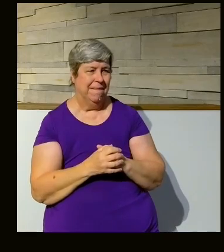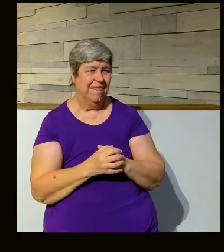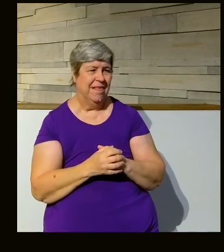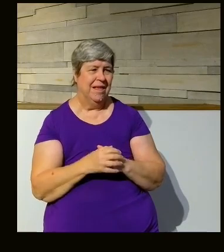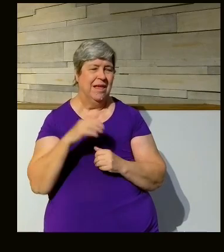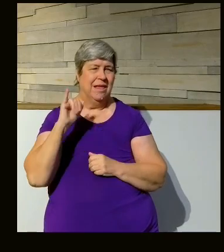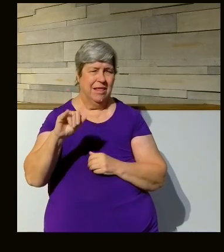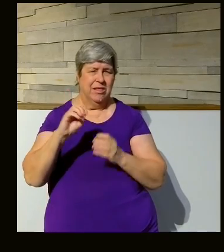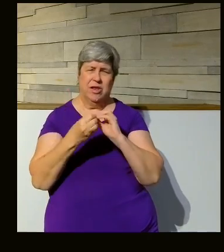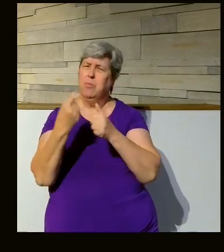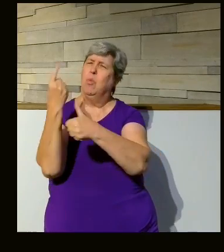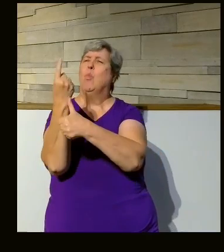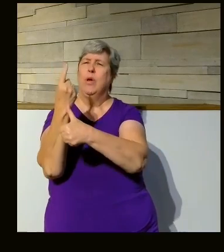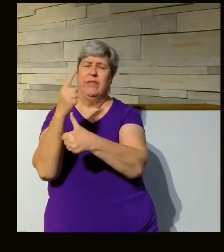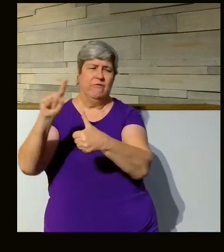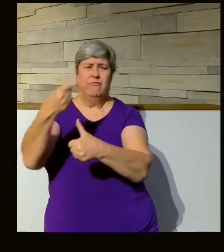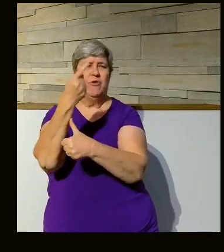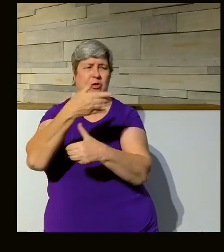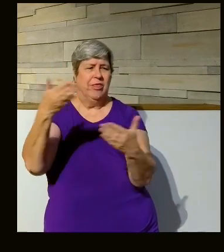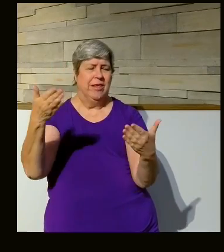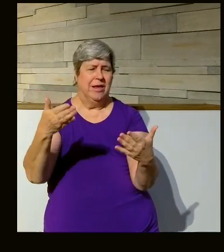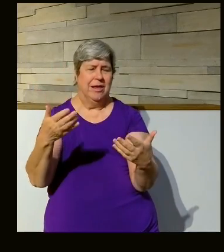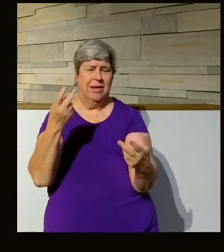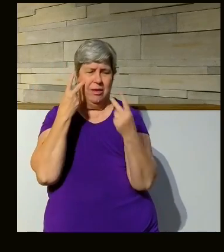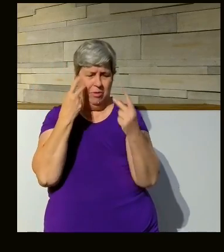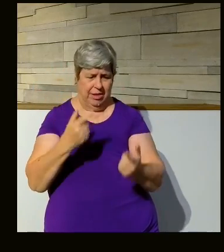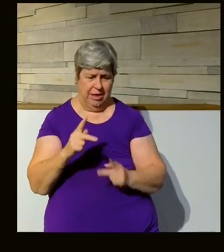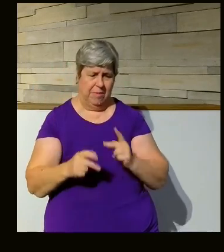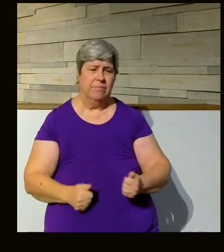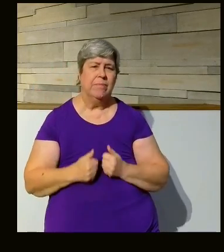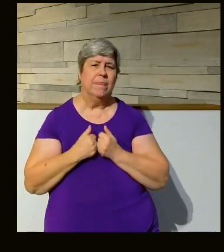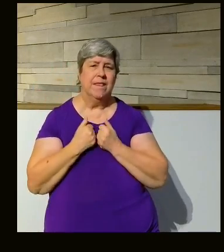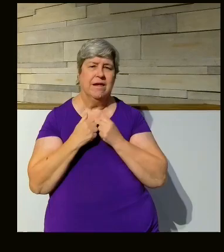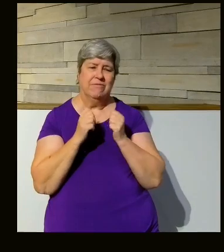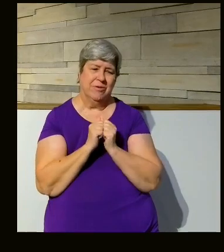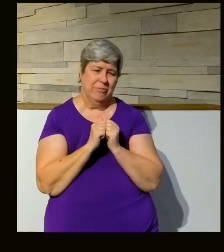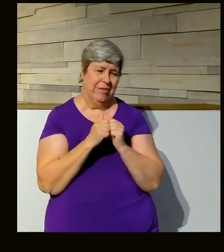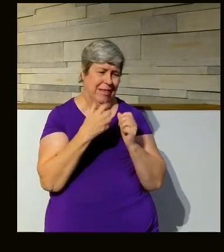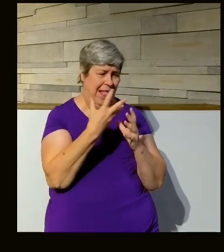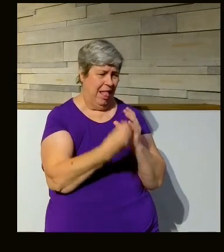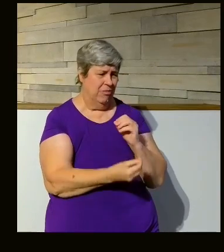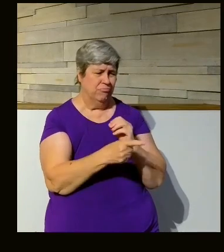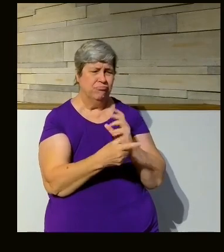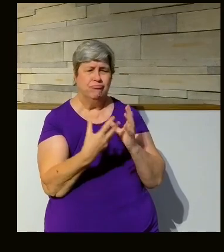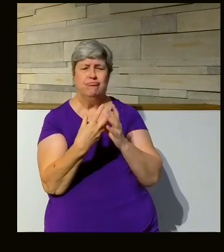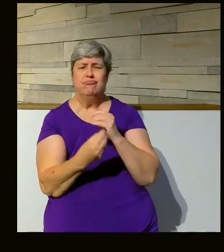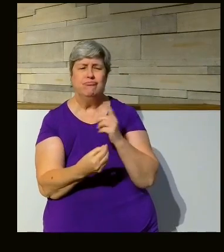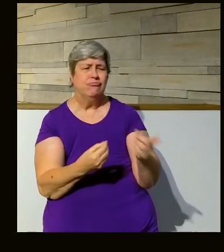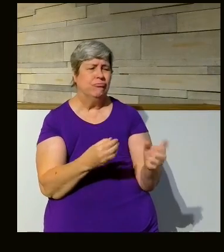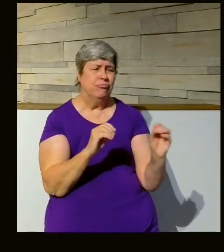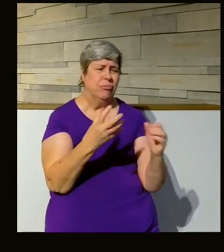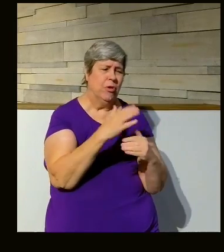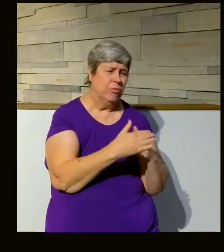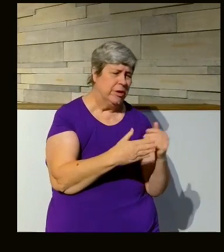This is the number one thing. And we see people living life with lack, the lack of